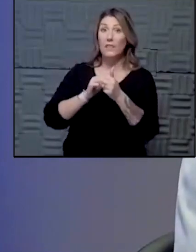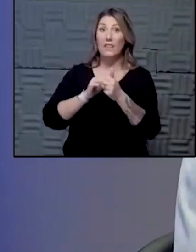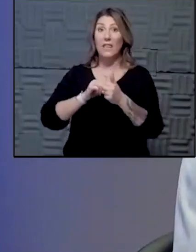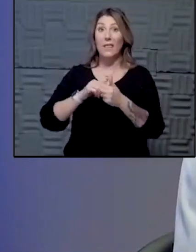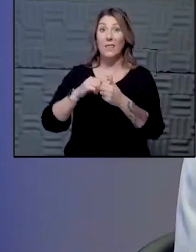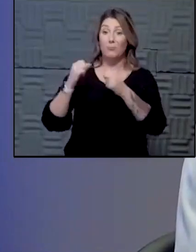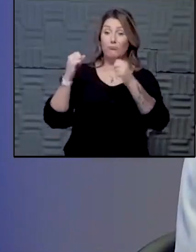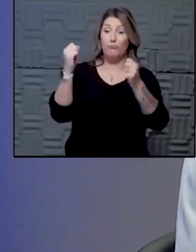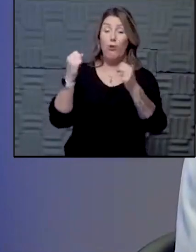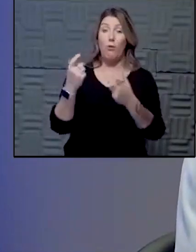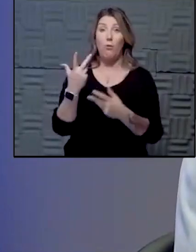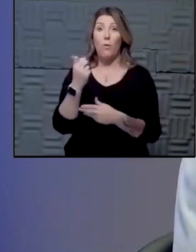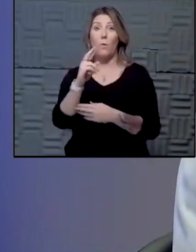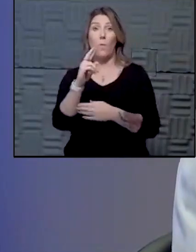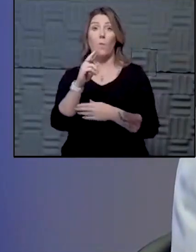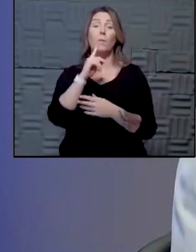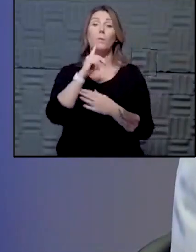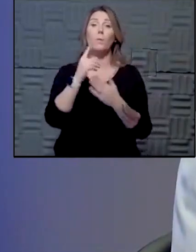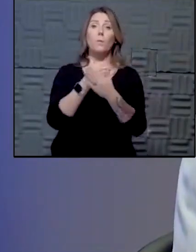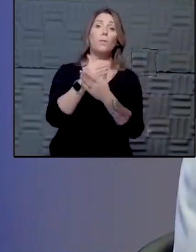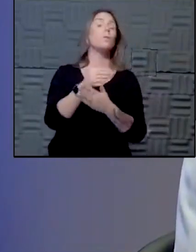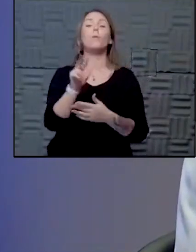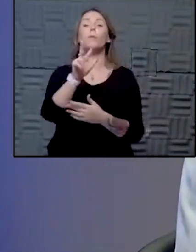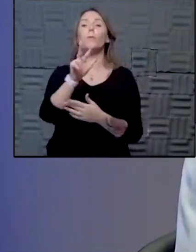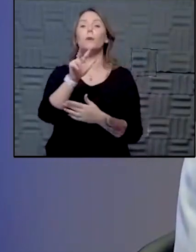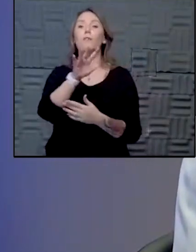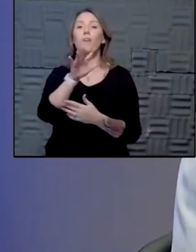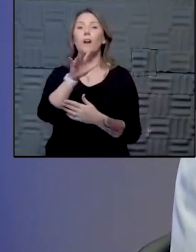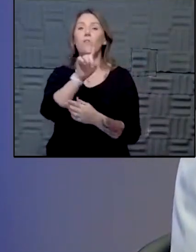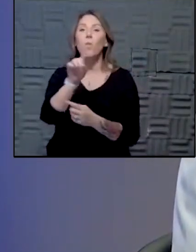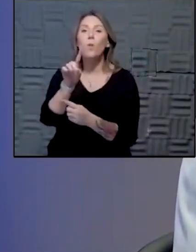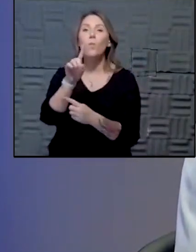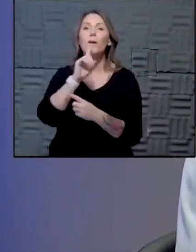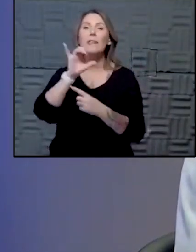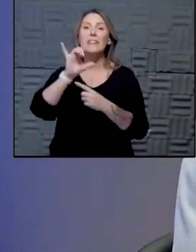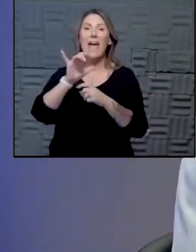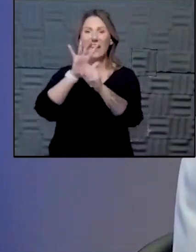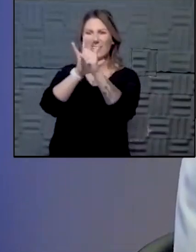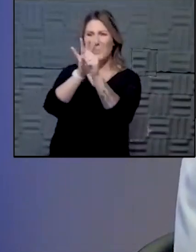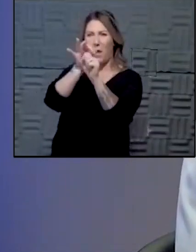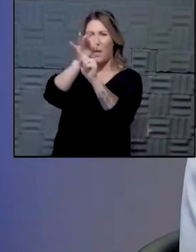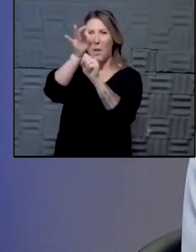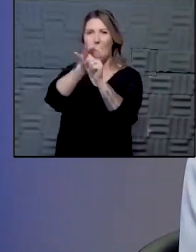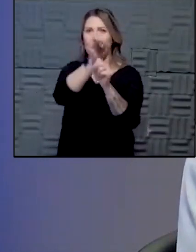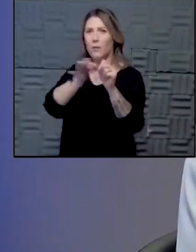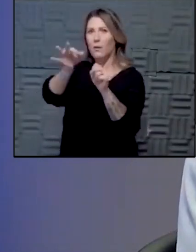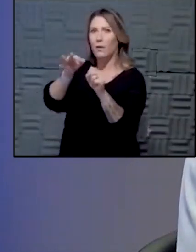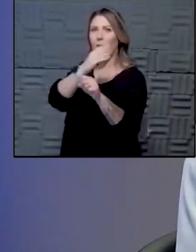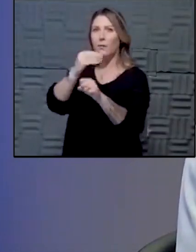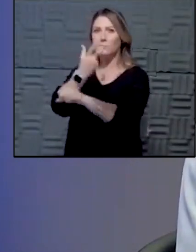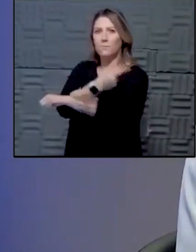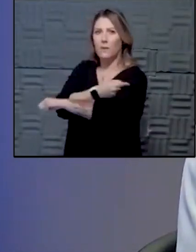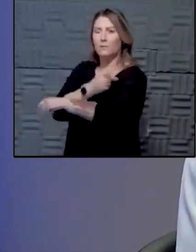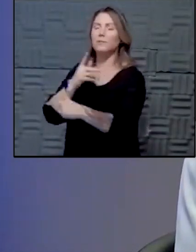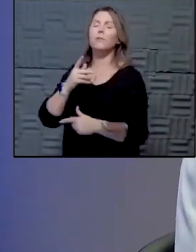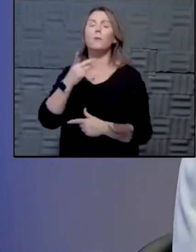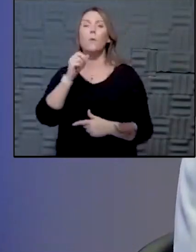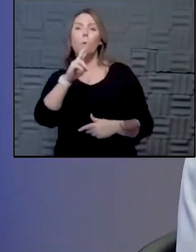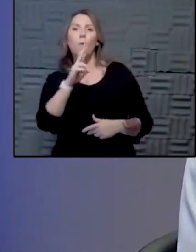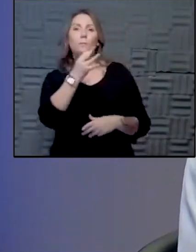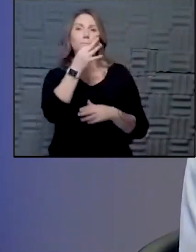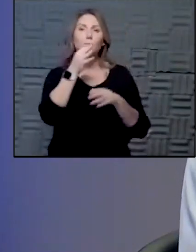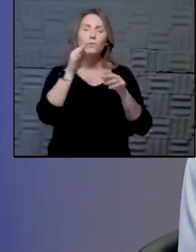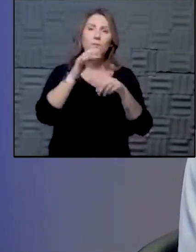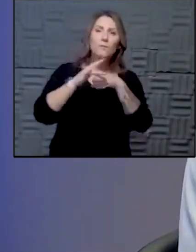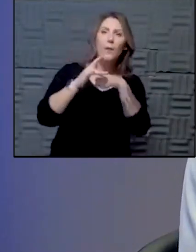pivoted vaccine with the 351 variant spike in it, or get them vaccinated as soon as it's available?